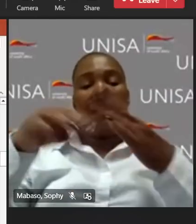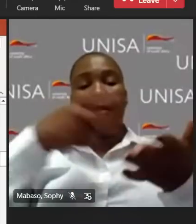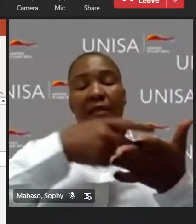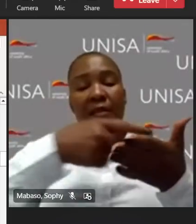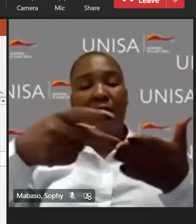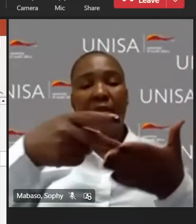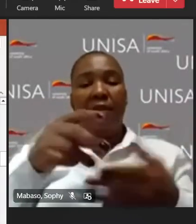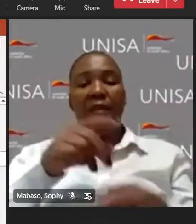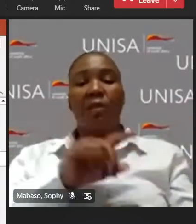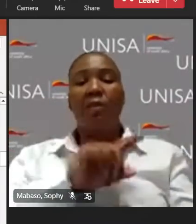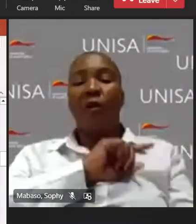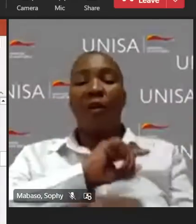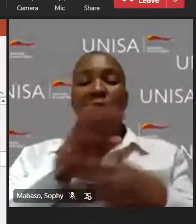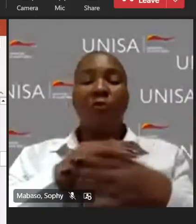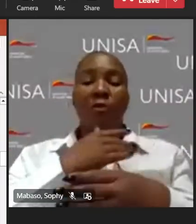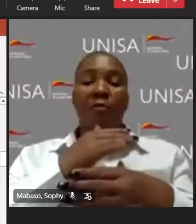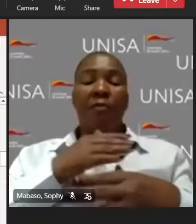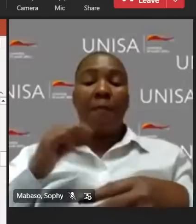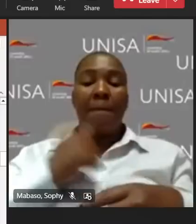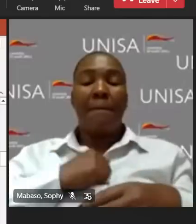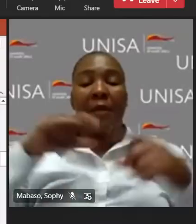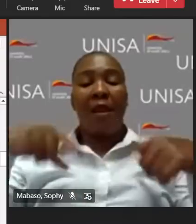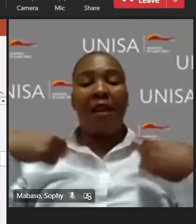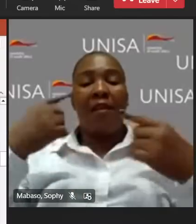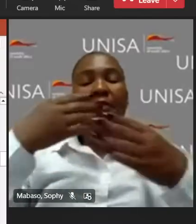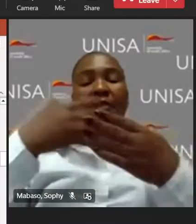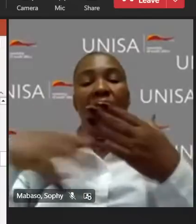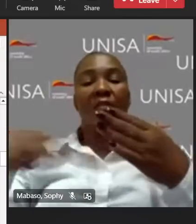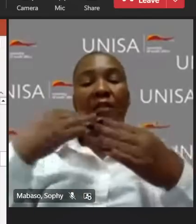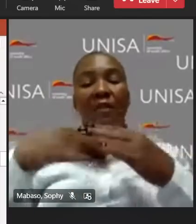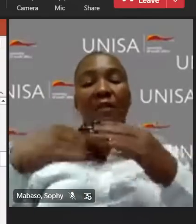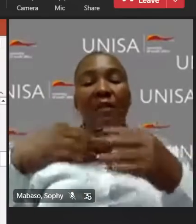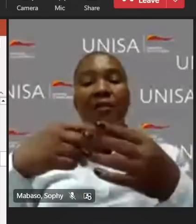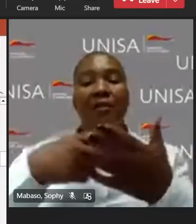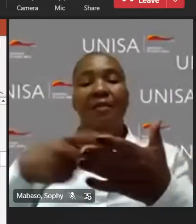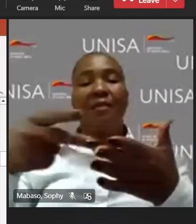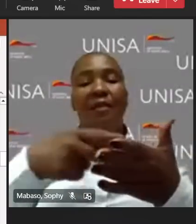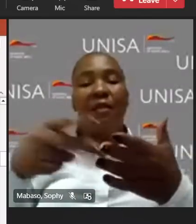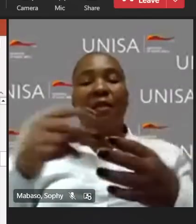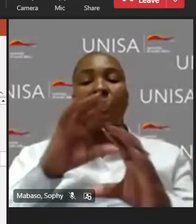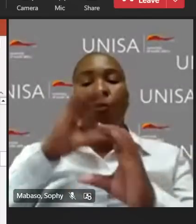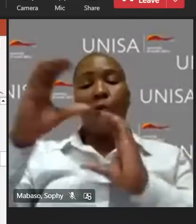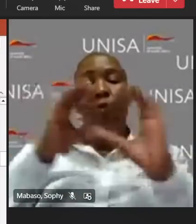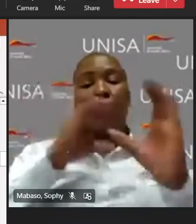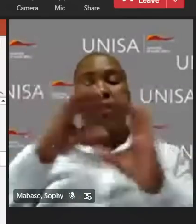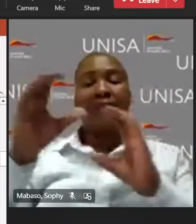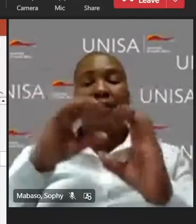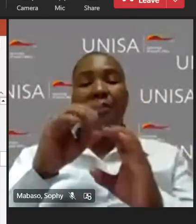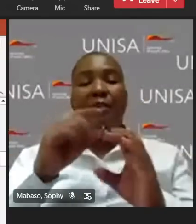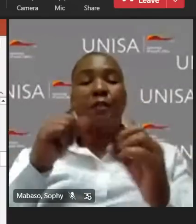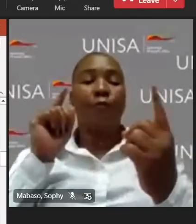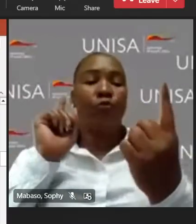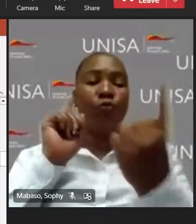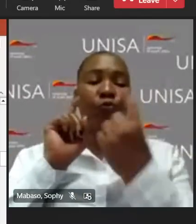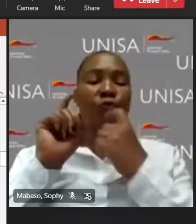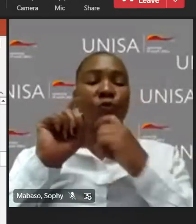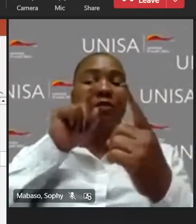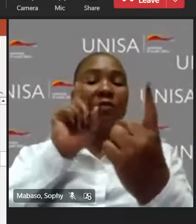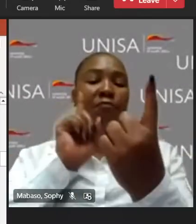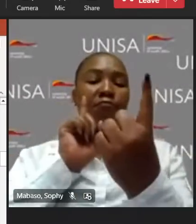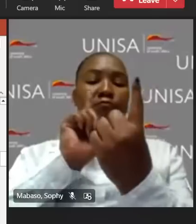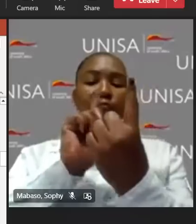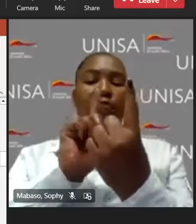this MyLife email address is the only source of communication that university uses for